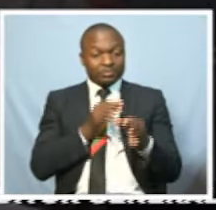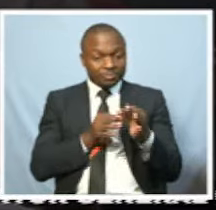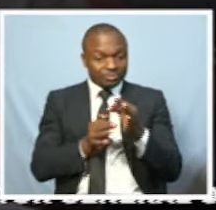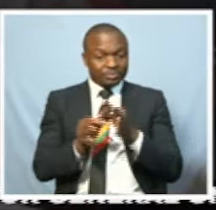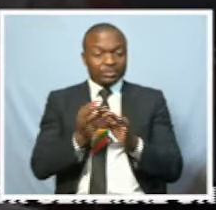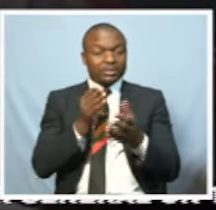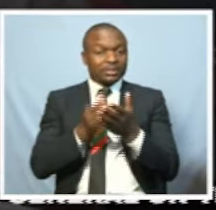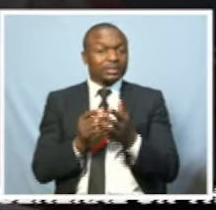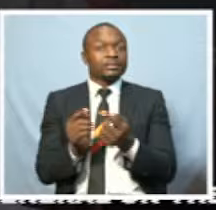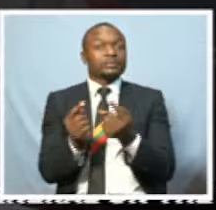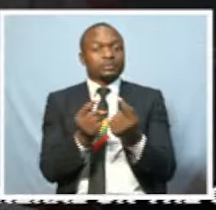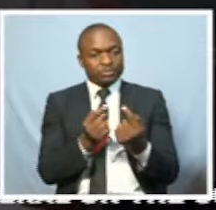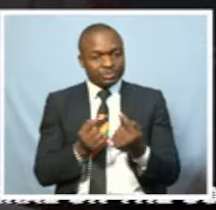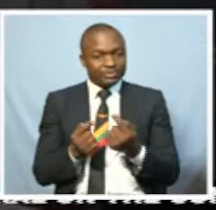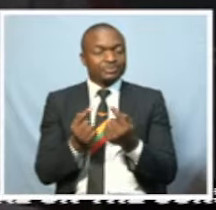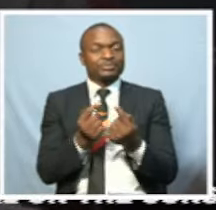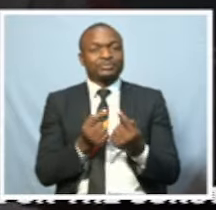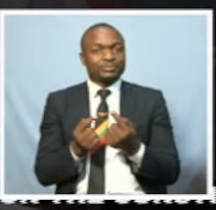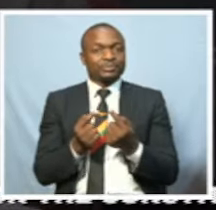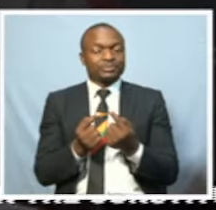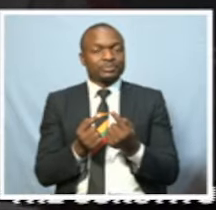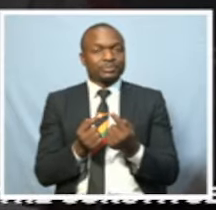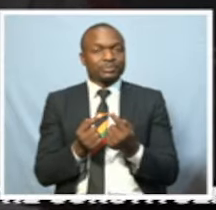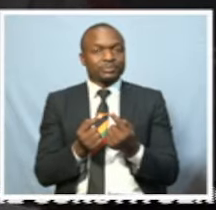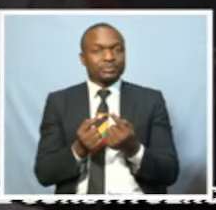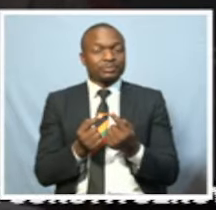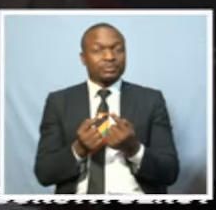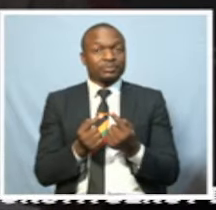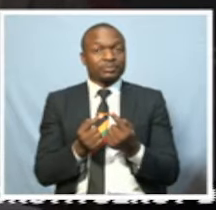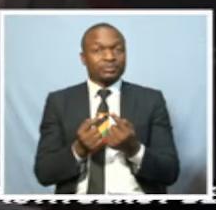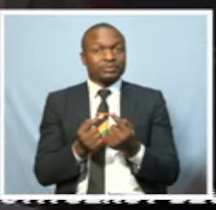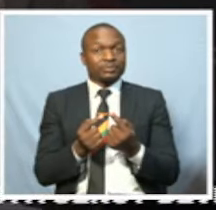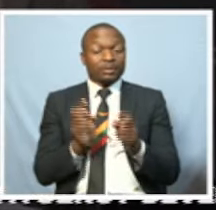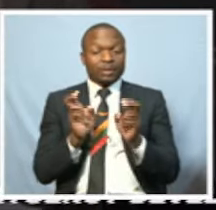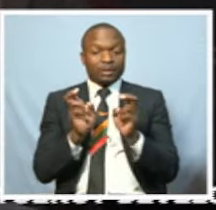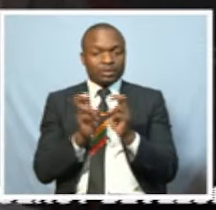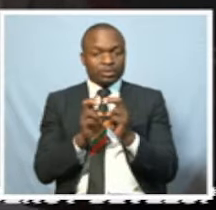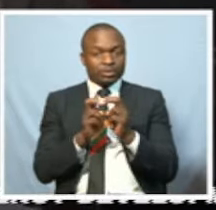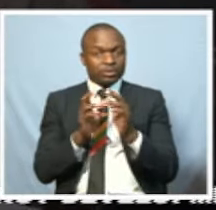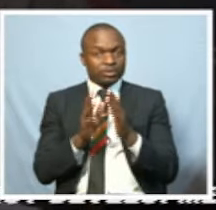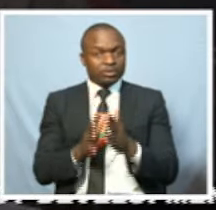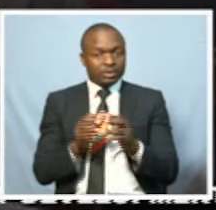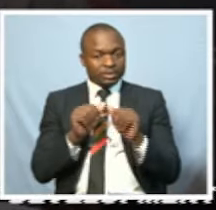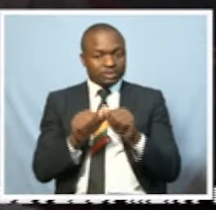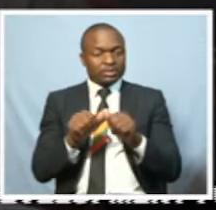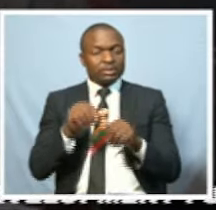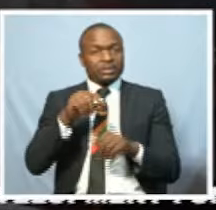a situation? Would the contractor still claim